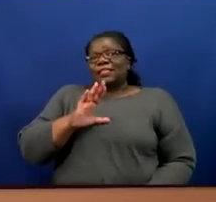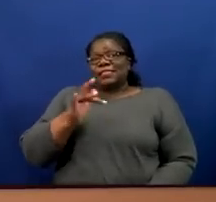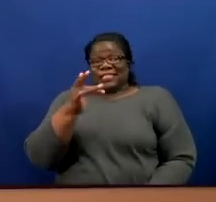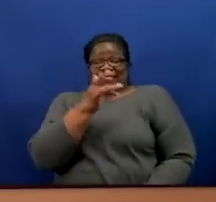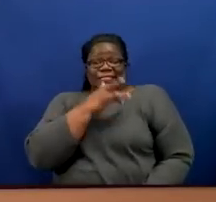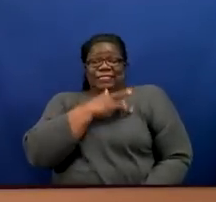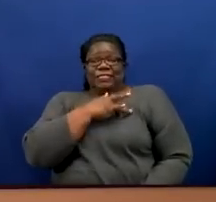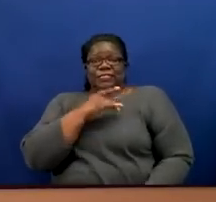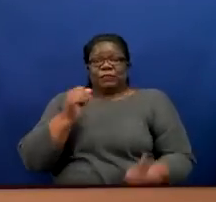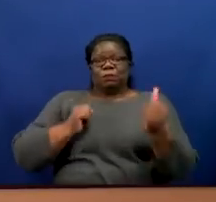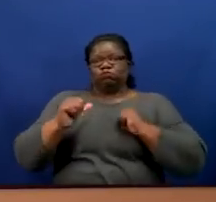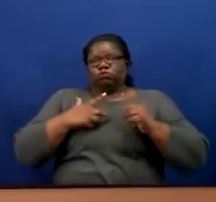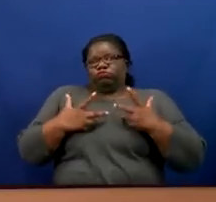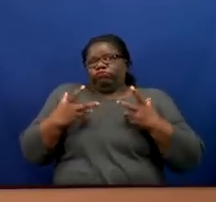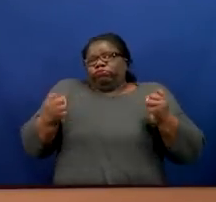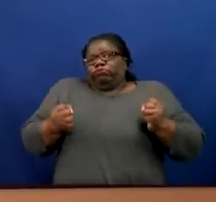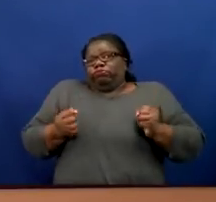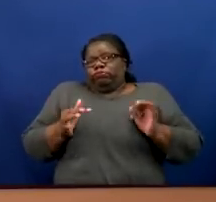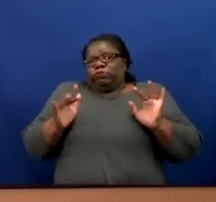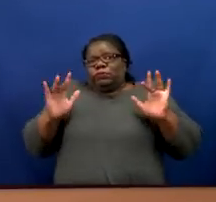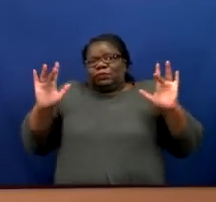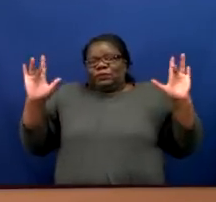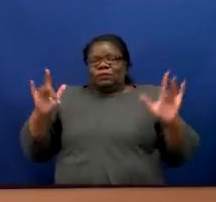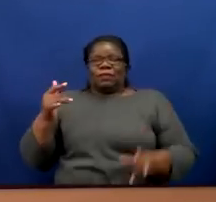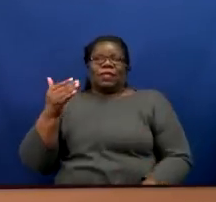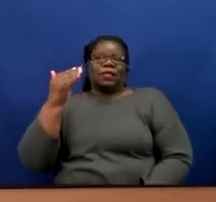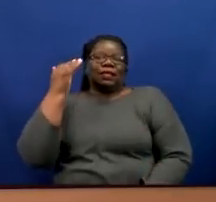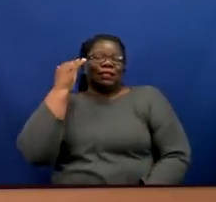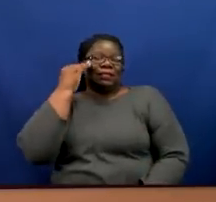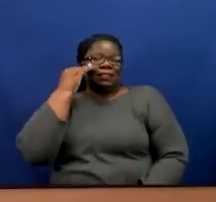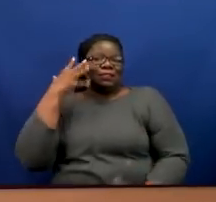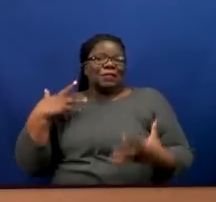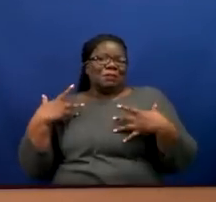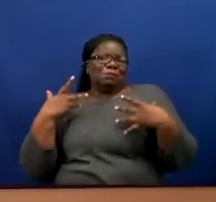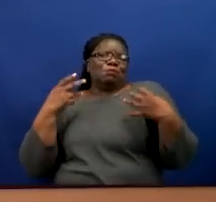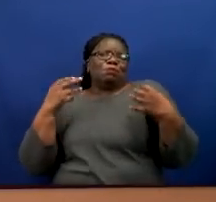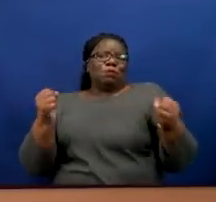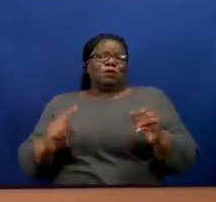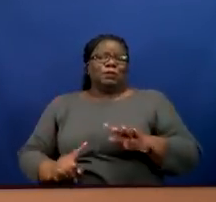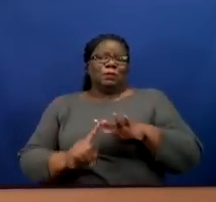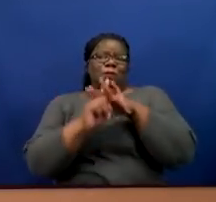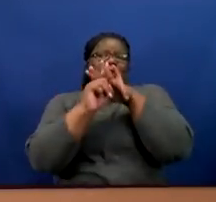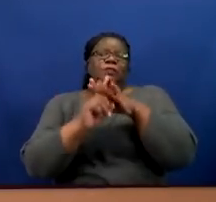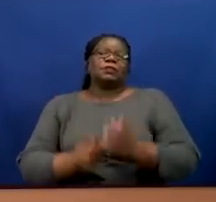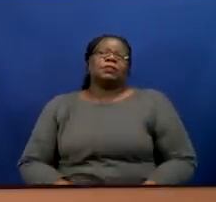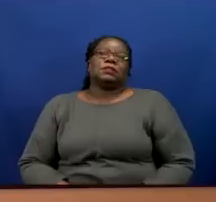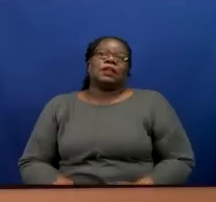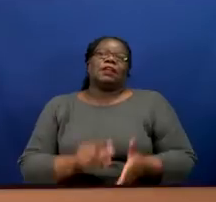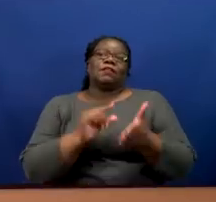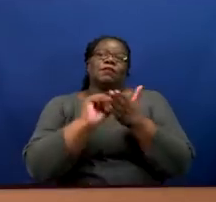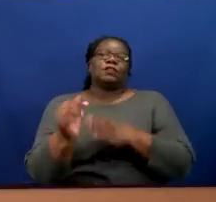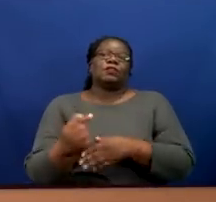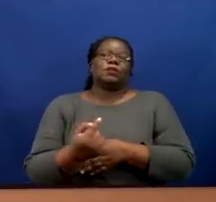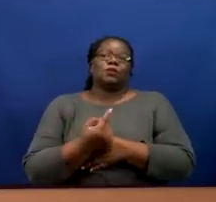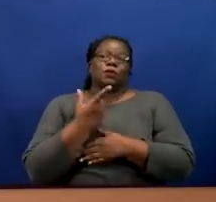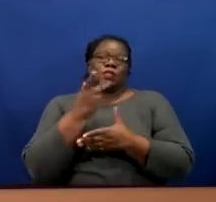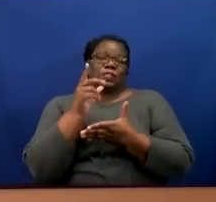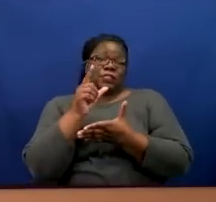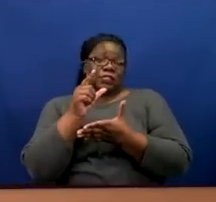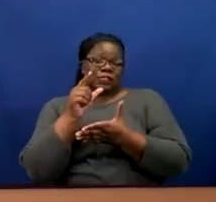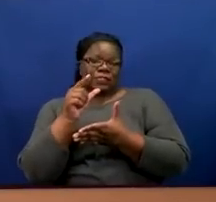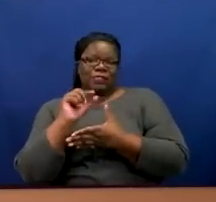the dramatic. God knows how to be dramatic. And in verses 1 and 2 of 2 Chronicles chapter